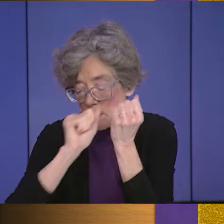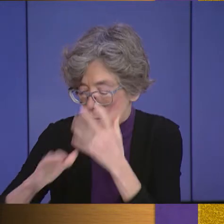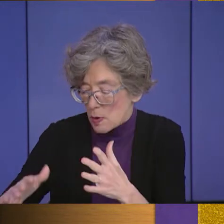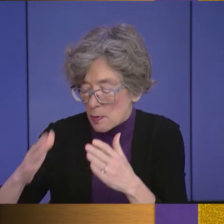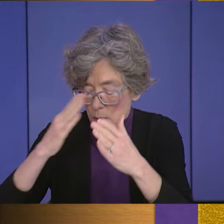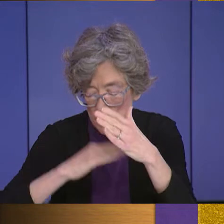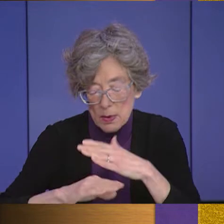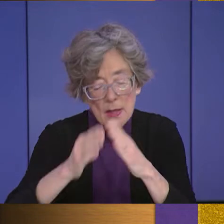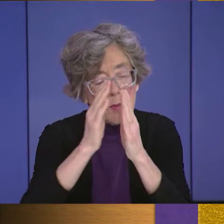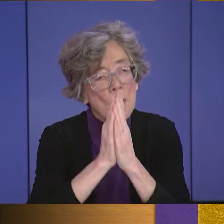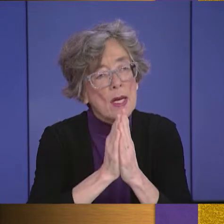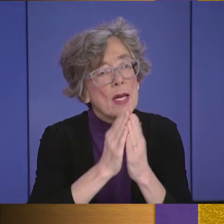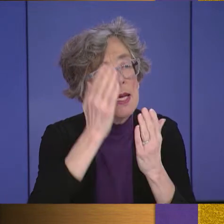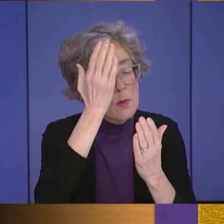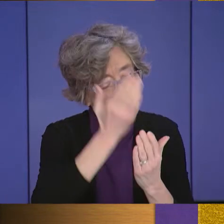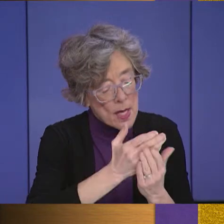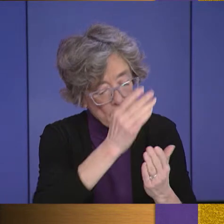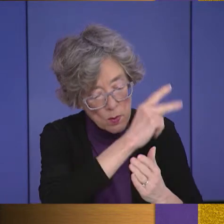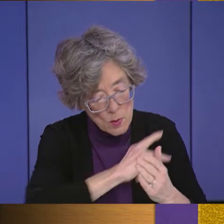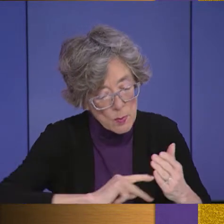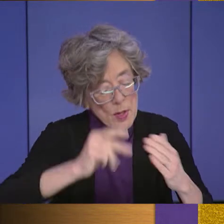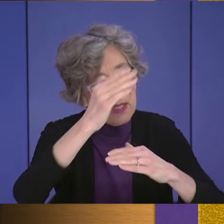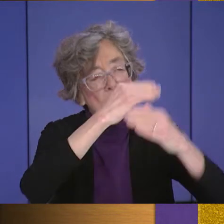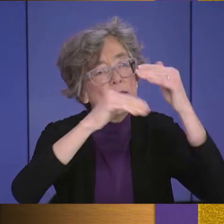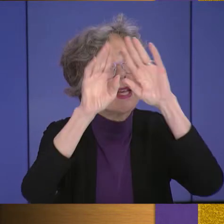May God rebuke him, we humbly pray.